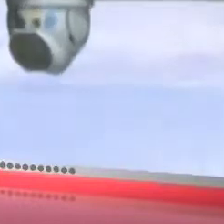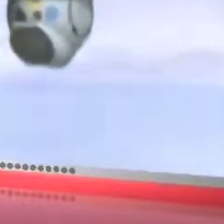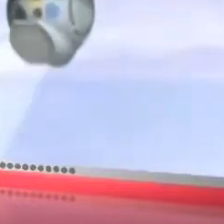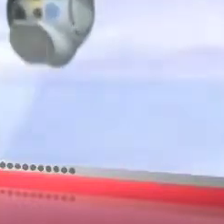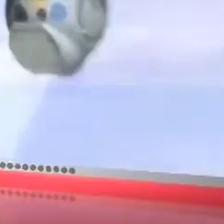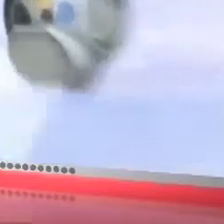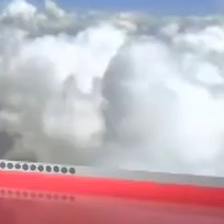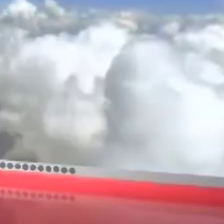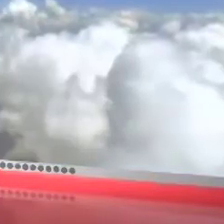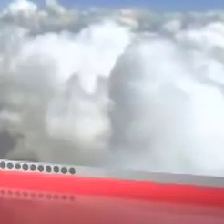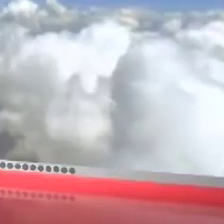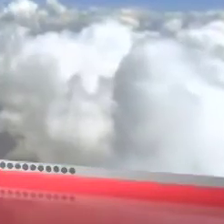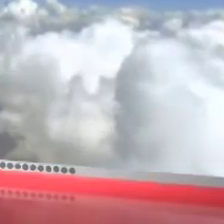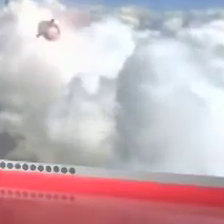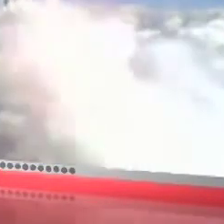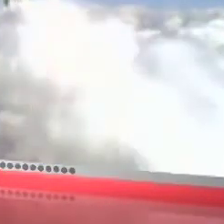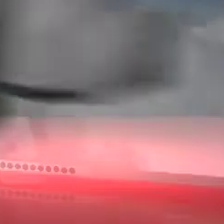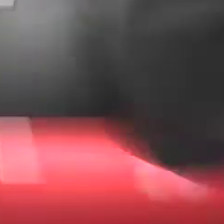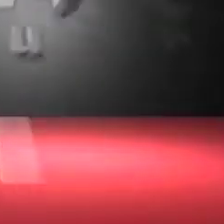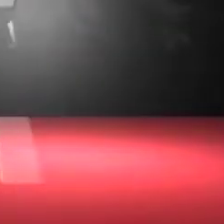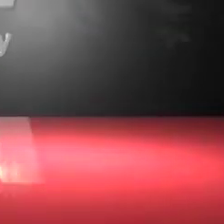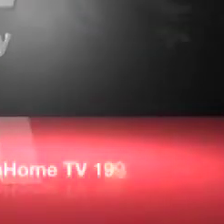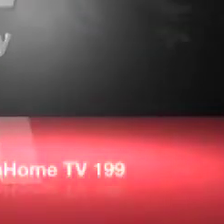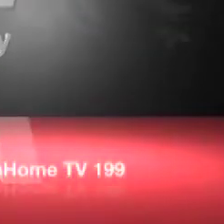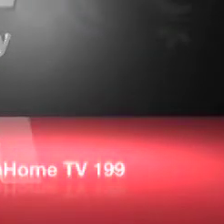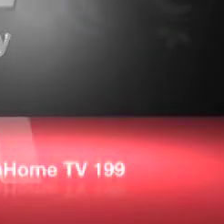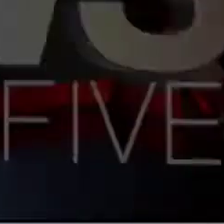Politics. Monday afternoon at 1:30, CTV.